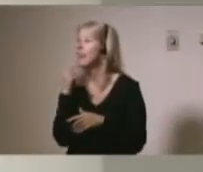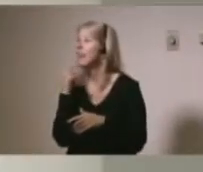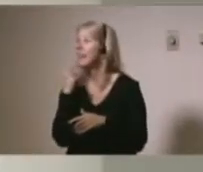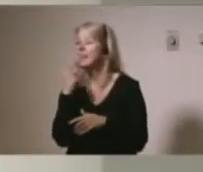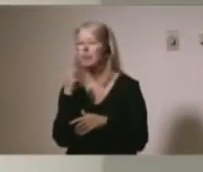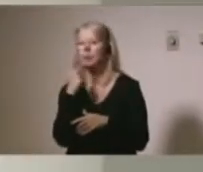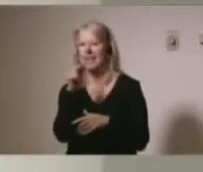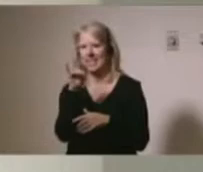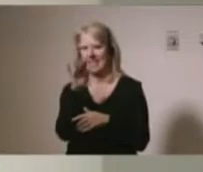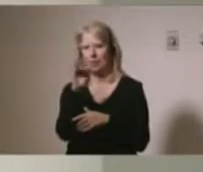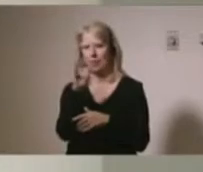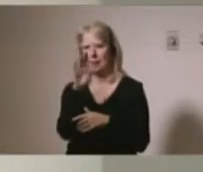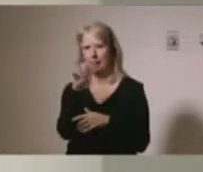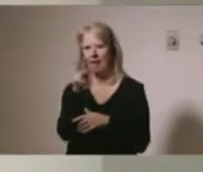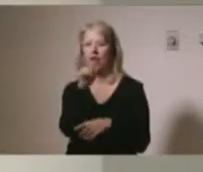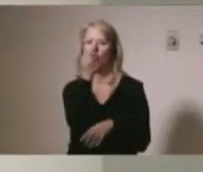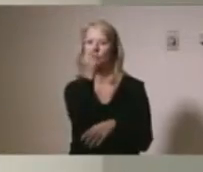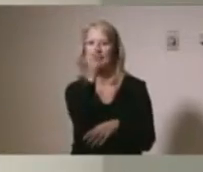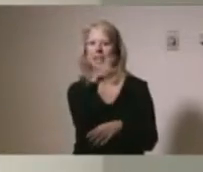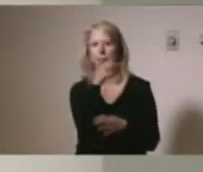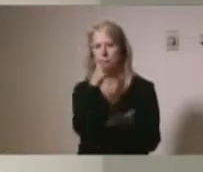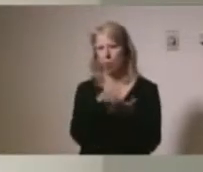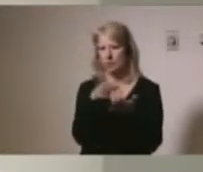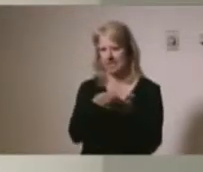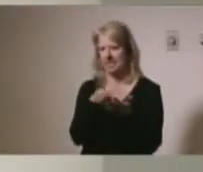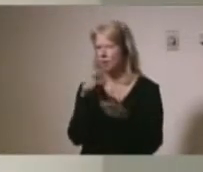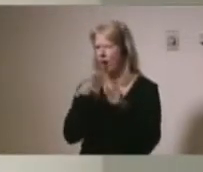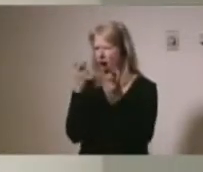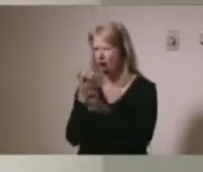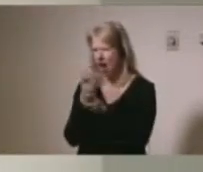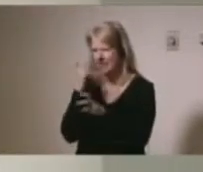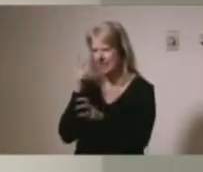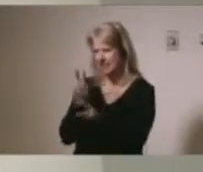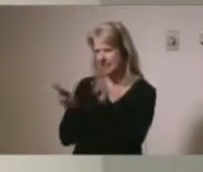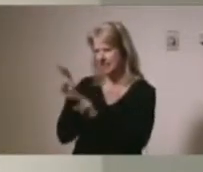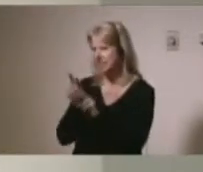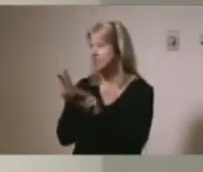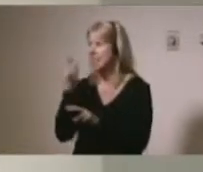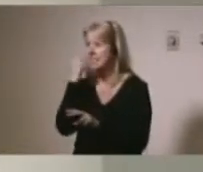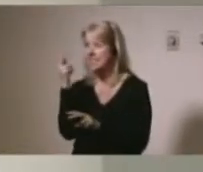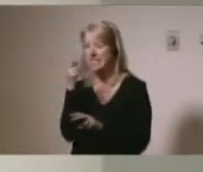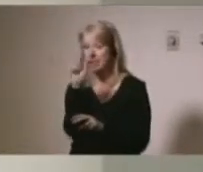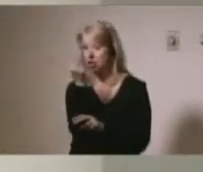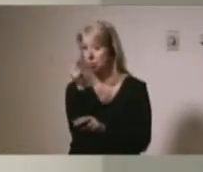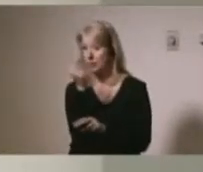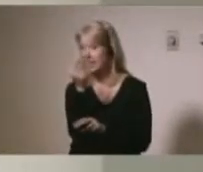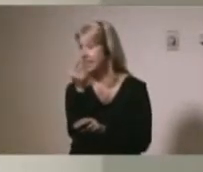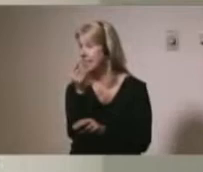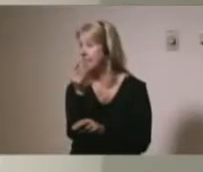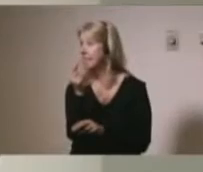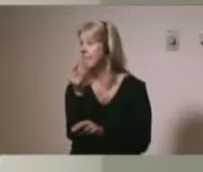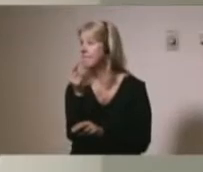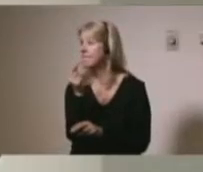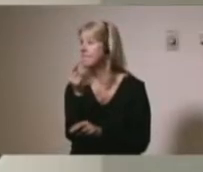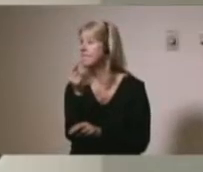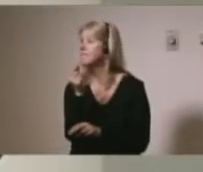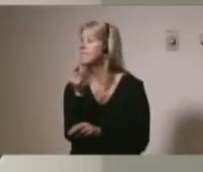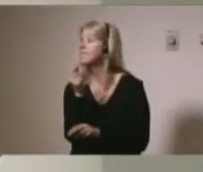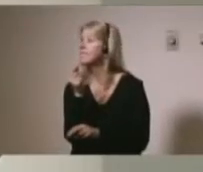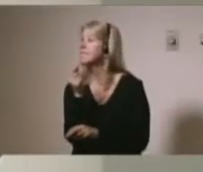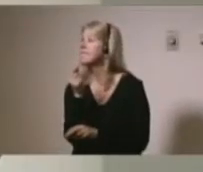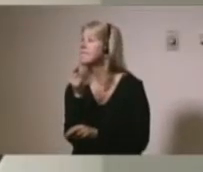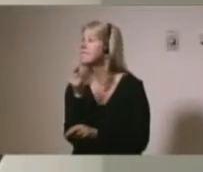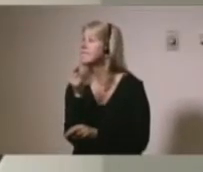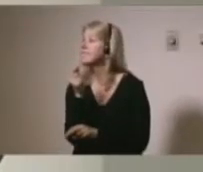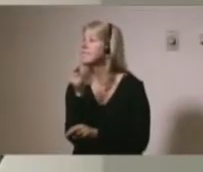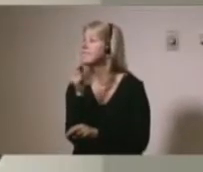have you probably can't see it there, but if you have a look at the green, what it does is